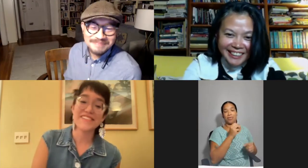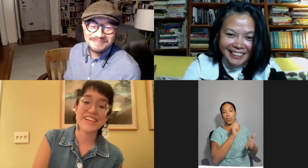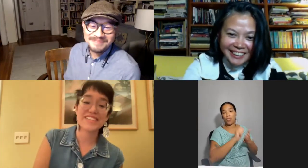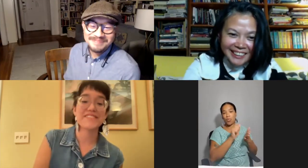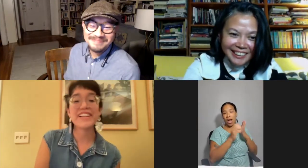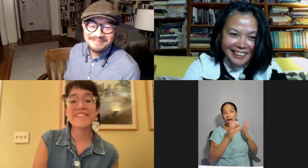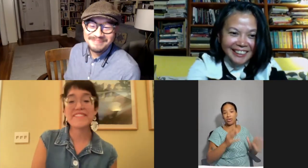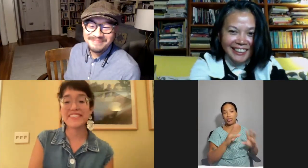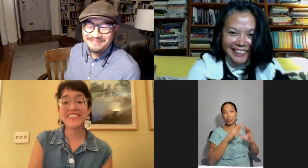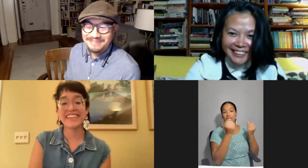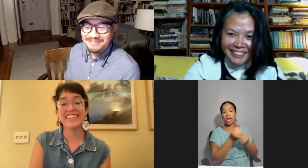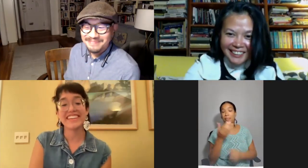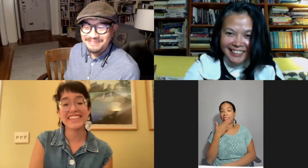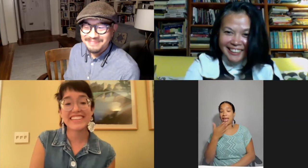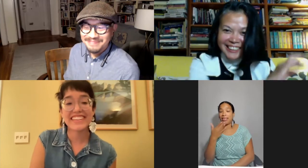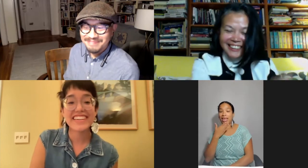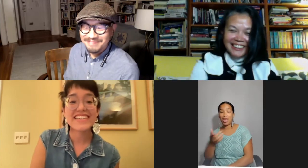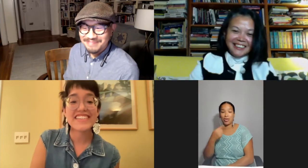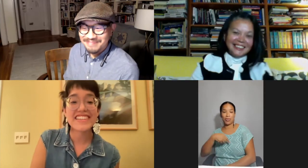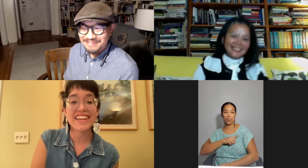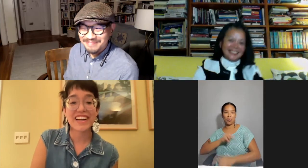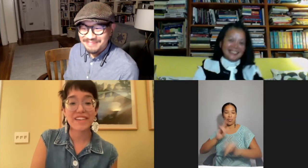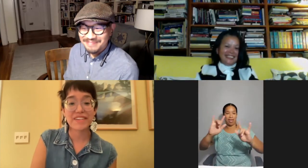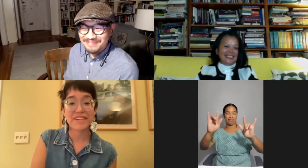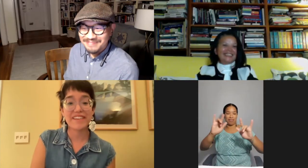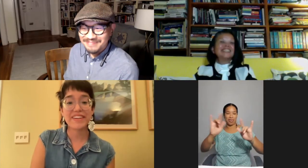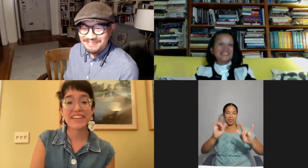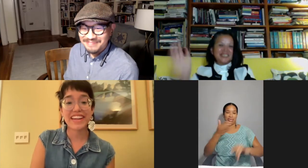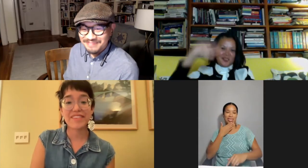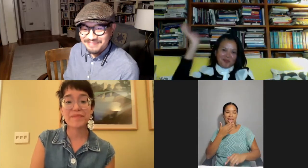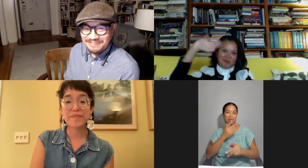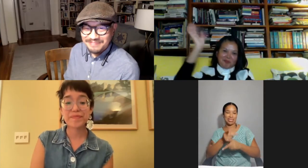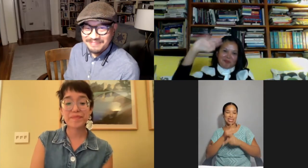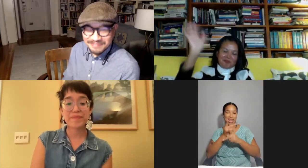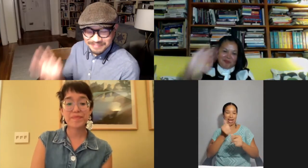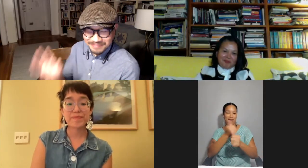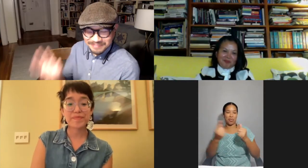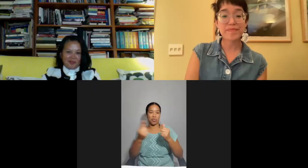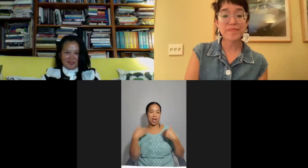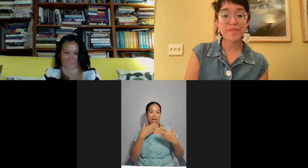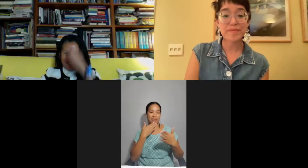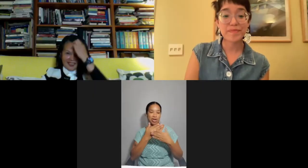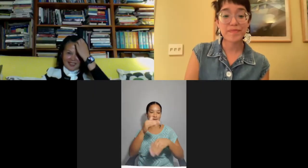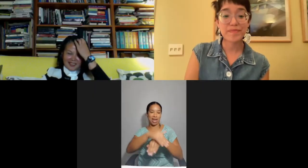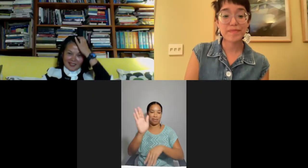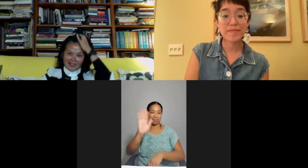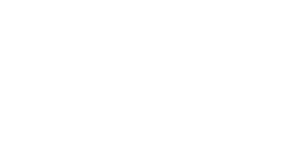you so much. We love you. Take care, everyone. Have a good night.